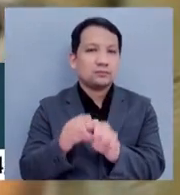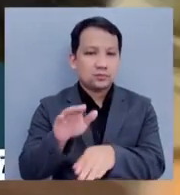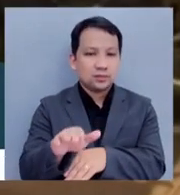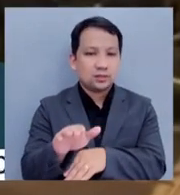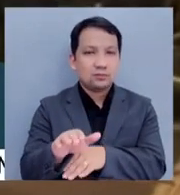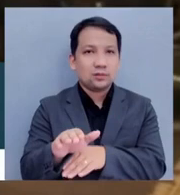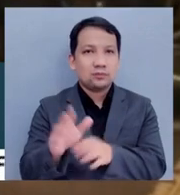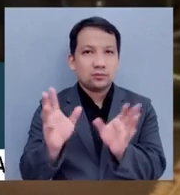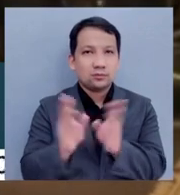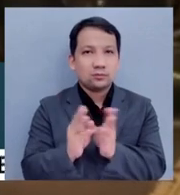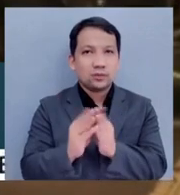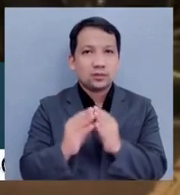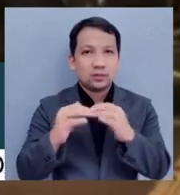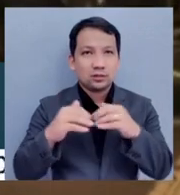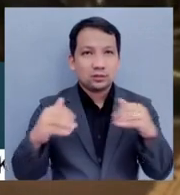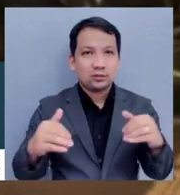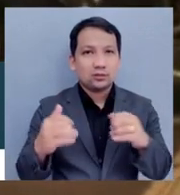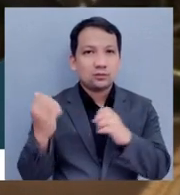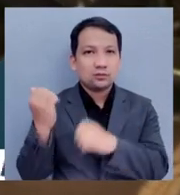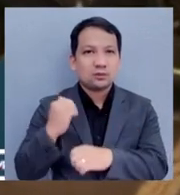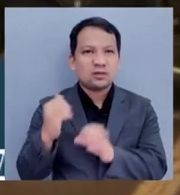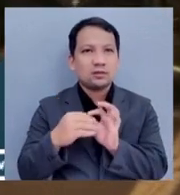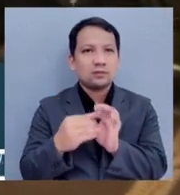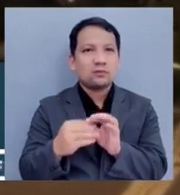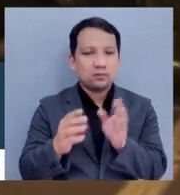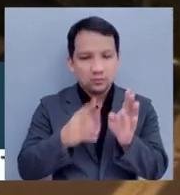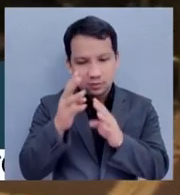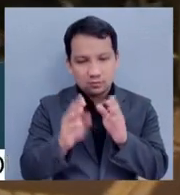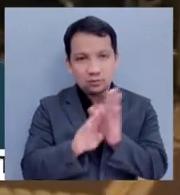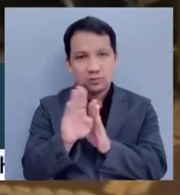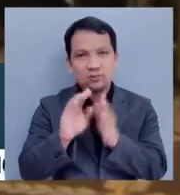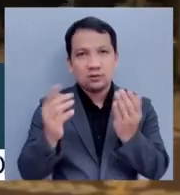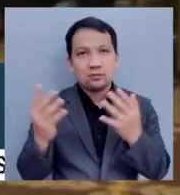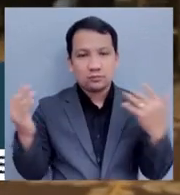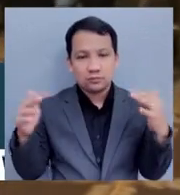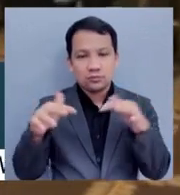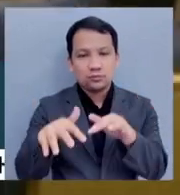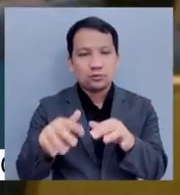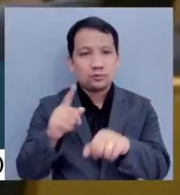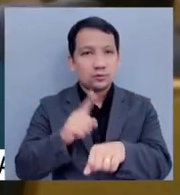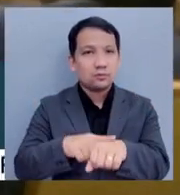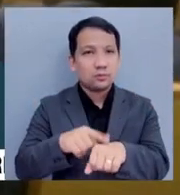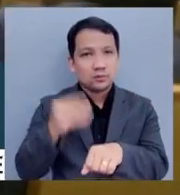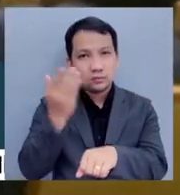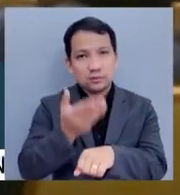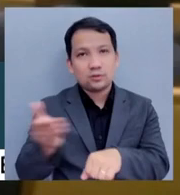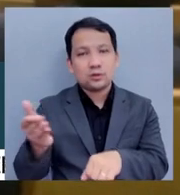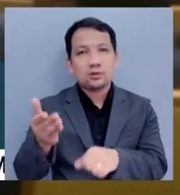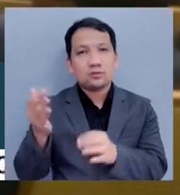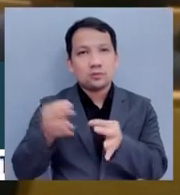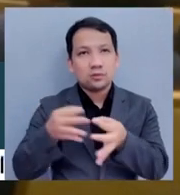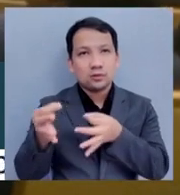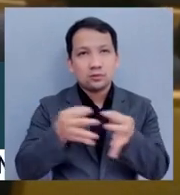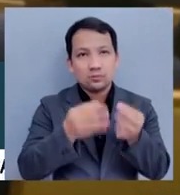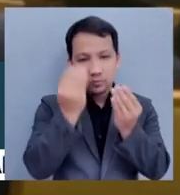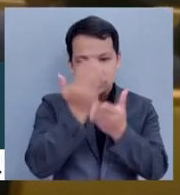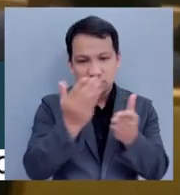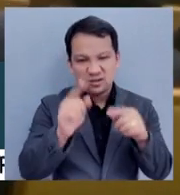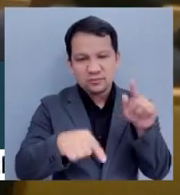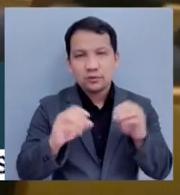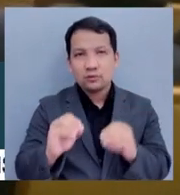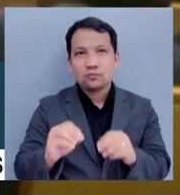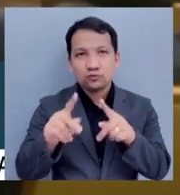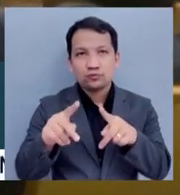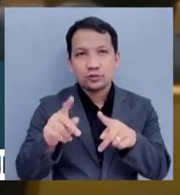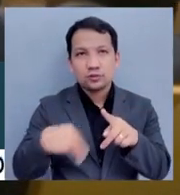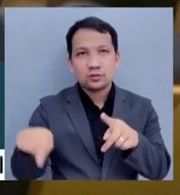here are expected to be productive as delegates will be given time for B2B meetings for business opportunities in